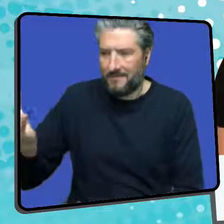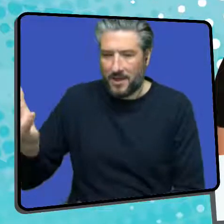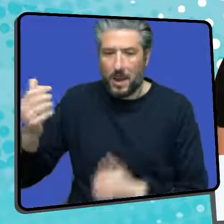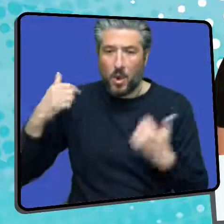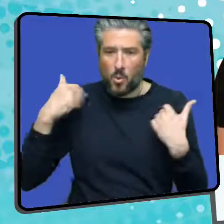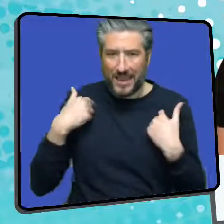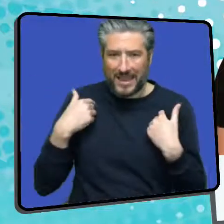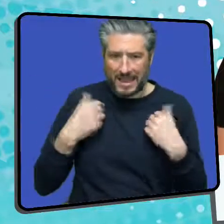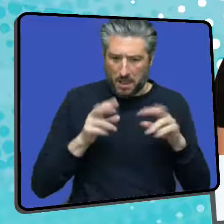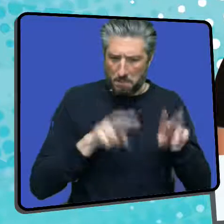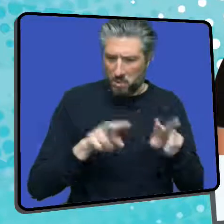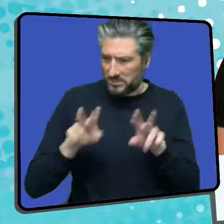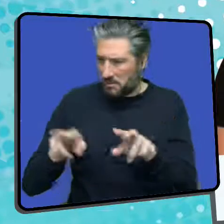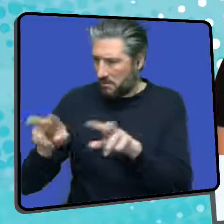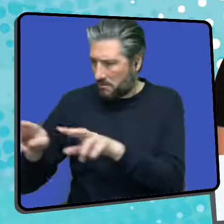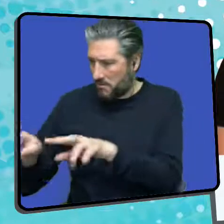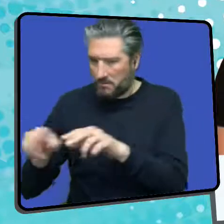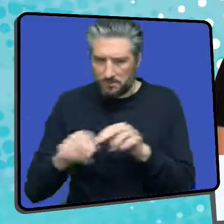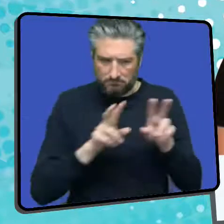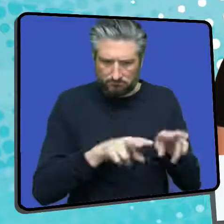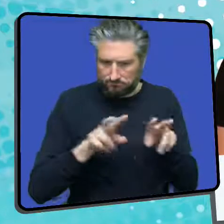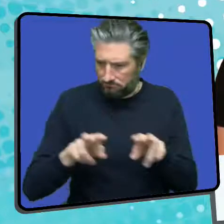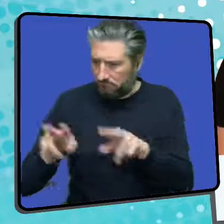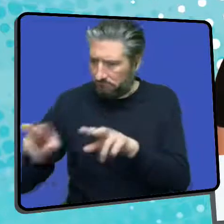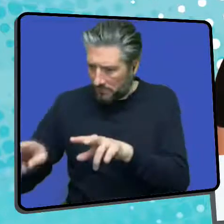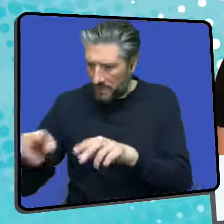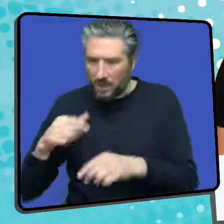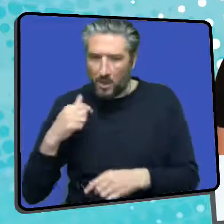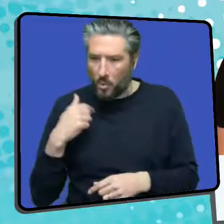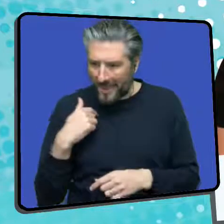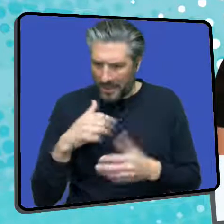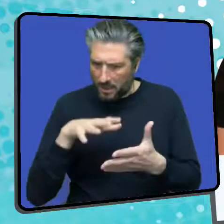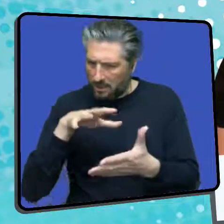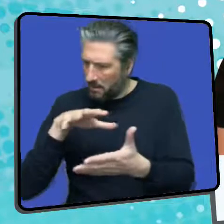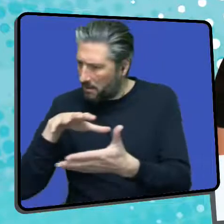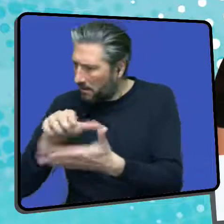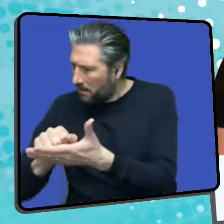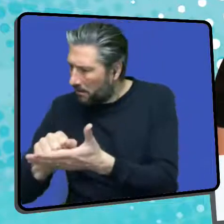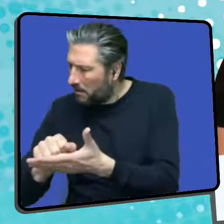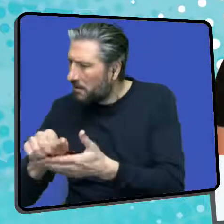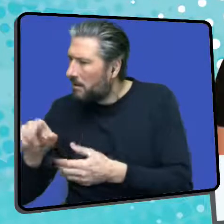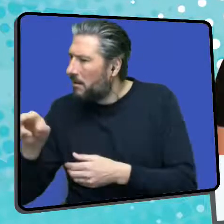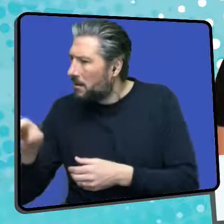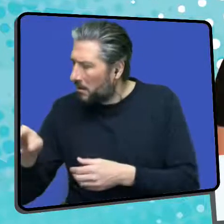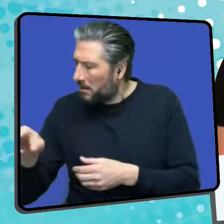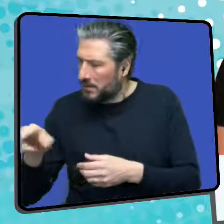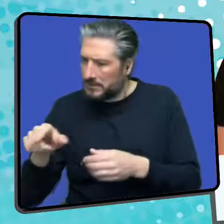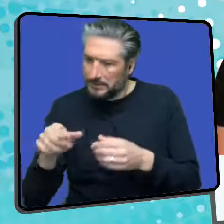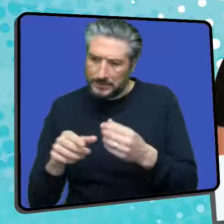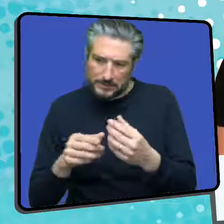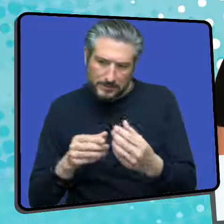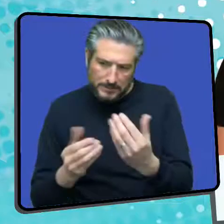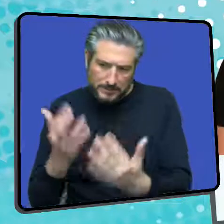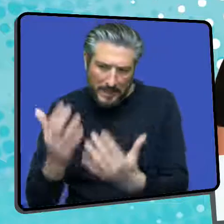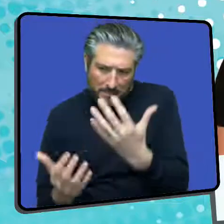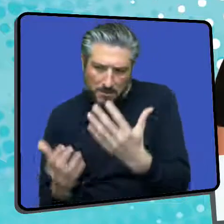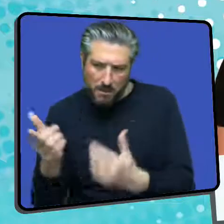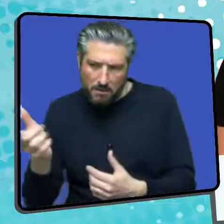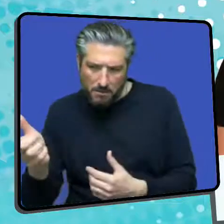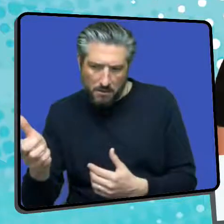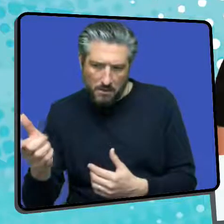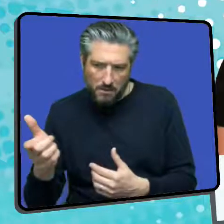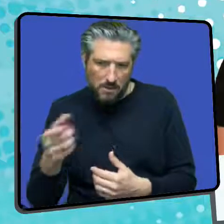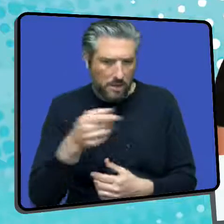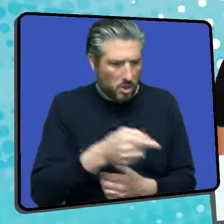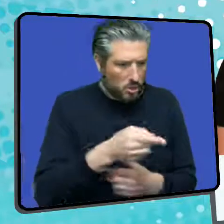the predictions also, we can detect the difference between the data set that we use for training and the data set that we use for predicting. And